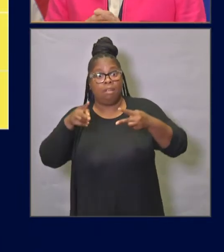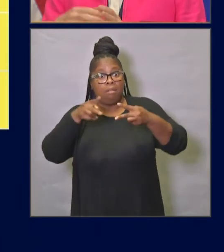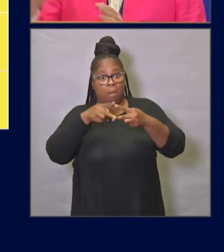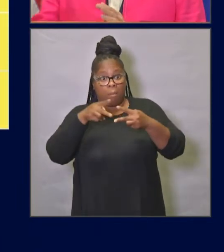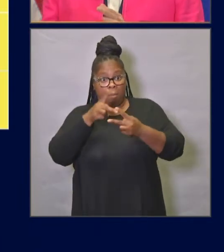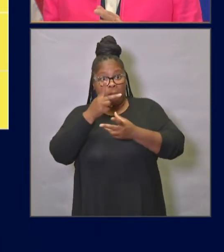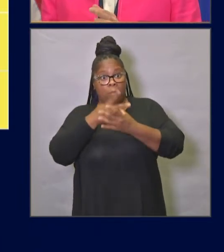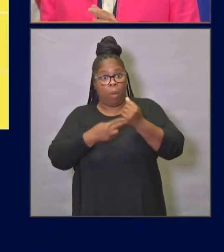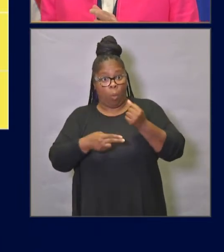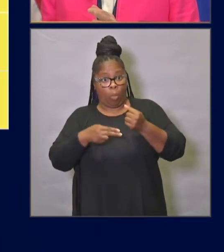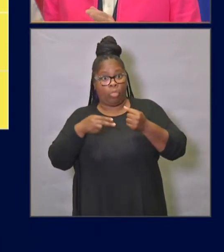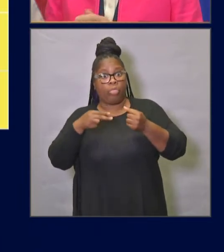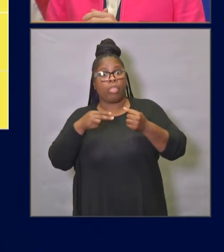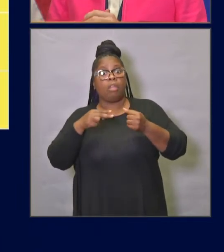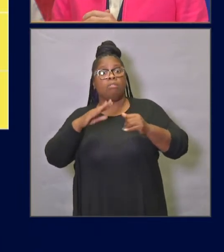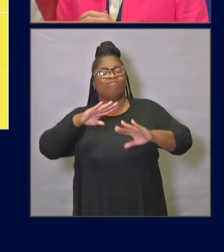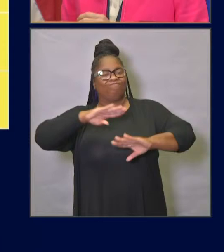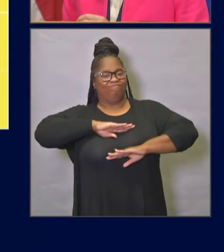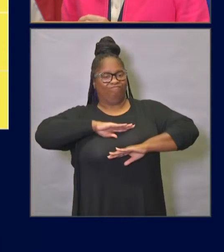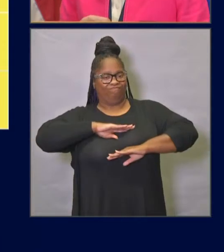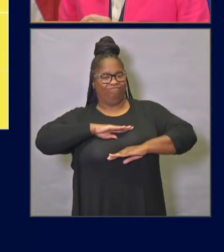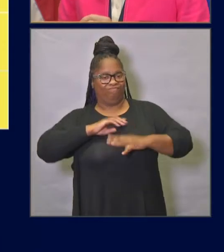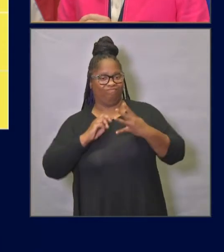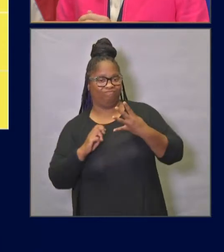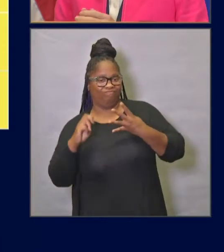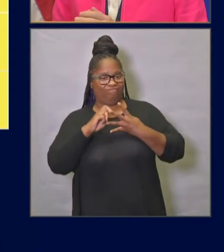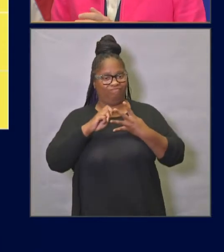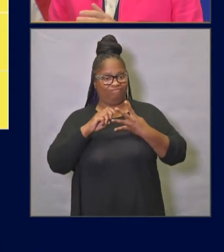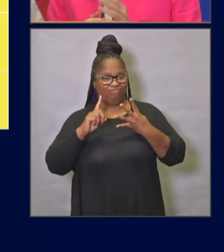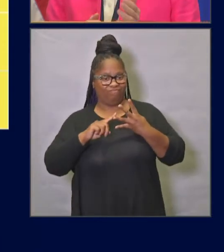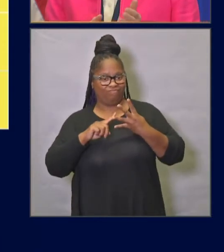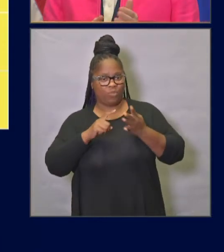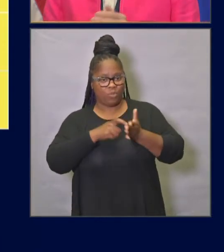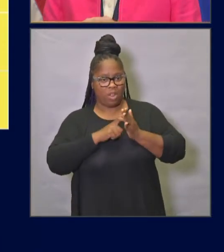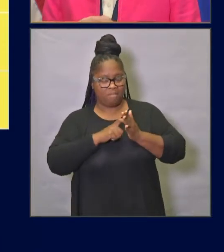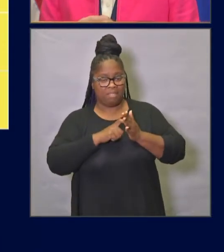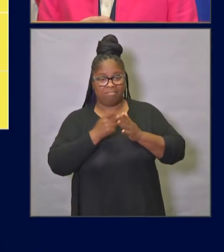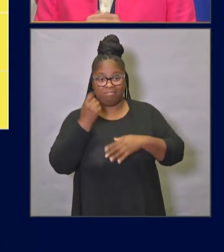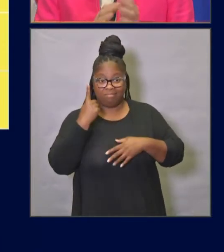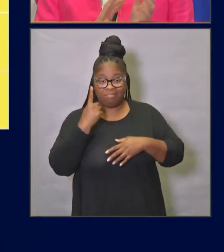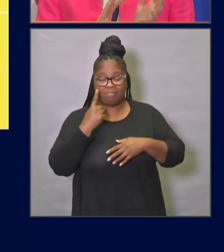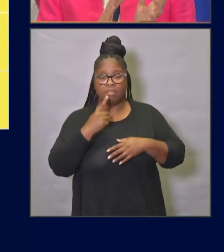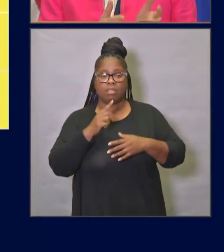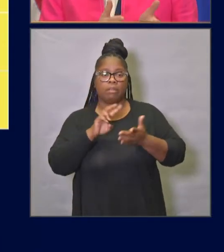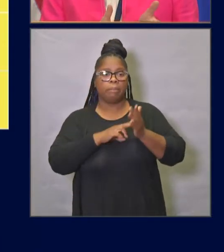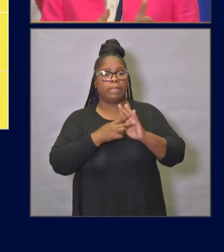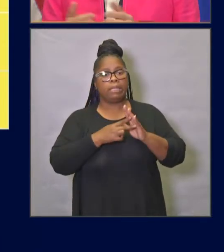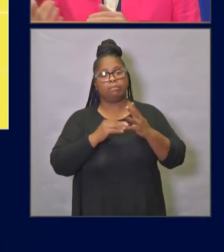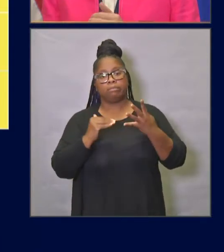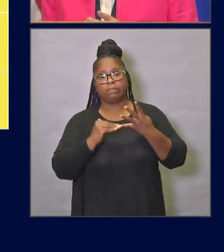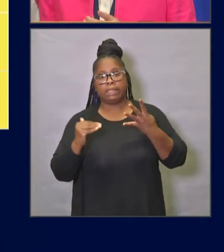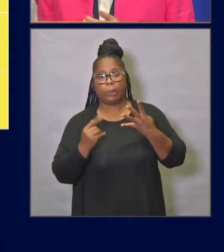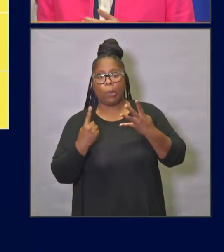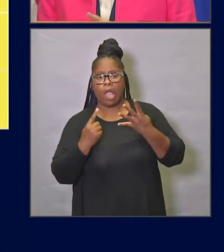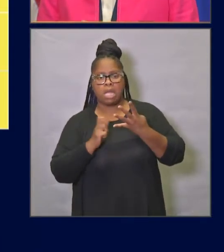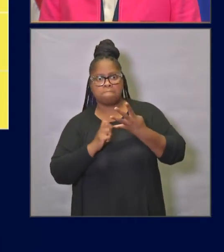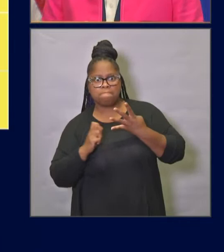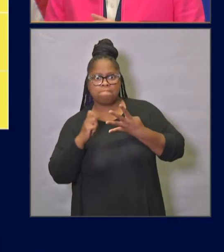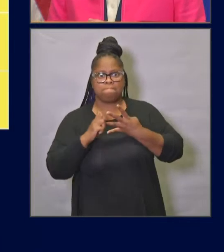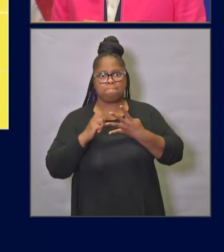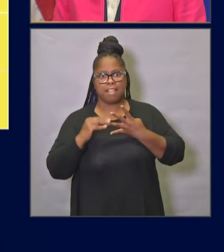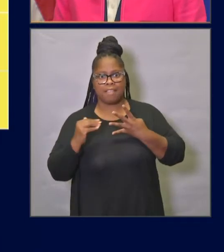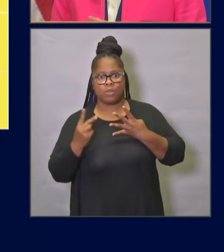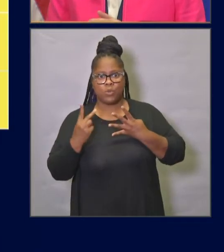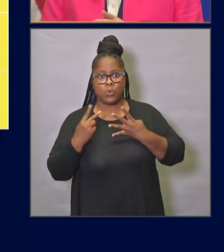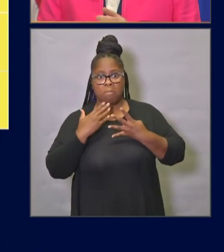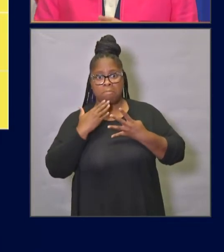meeting the new tiers thresholds. So if you move from Tier 1 to Tier 2,